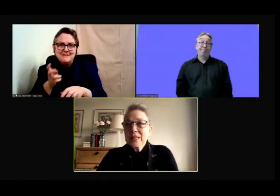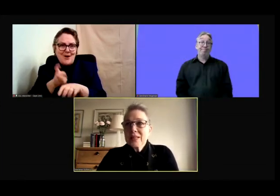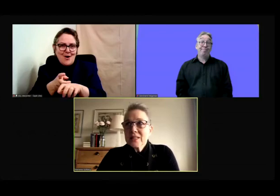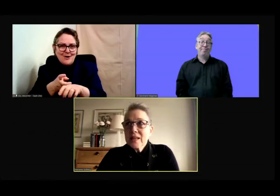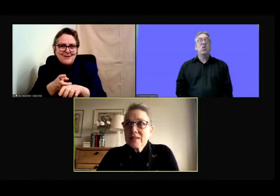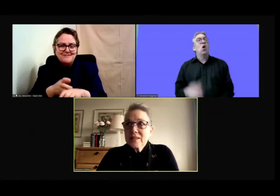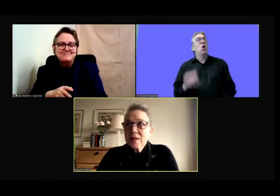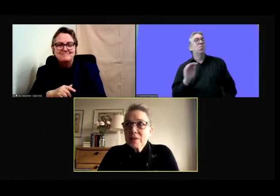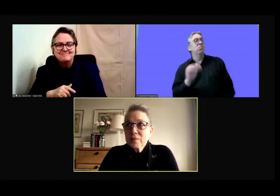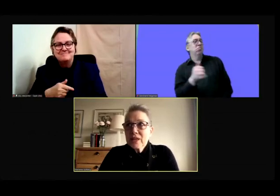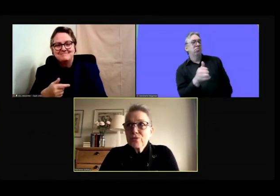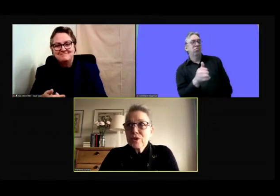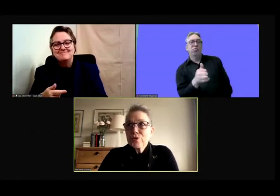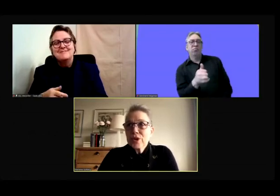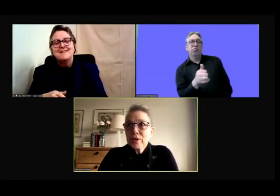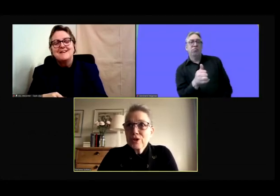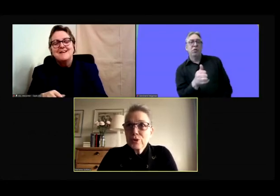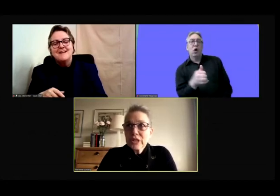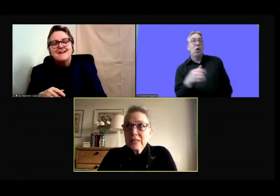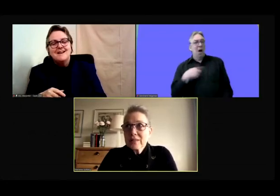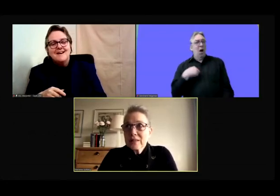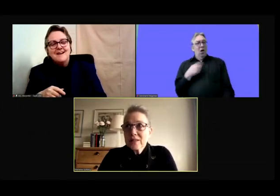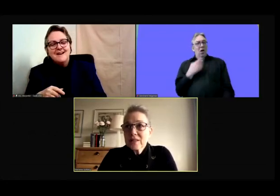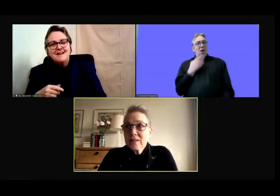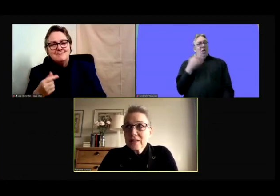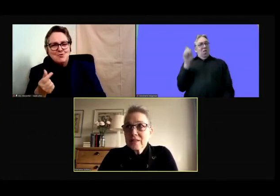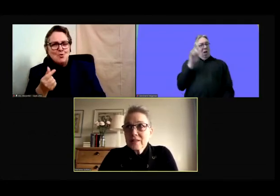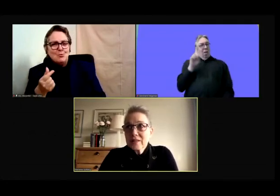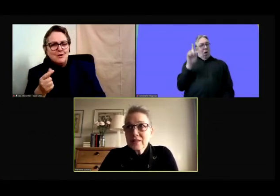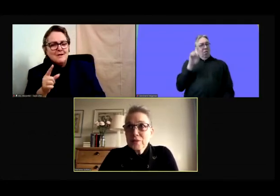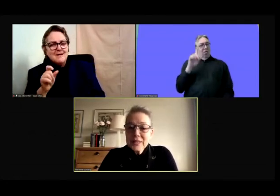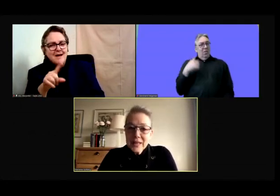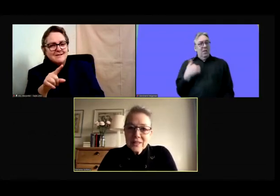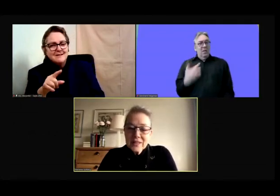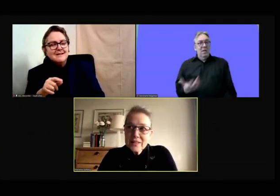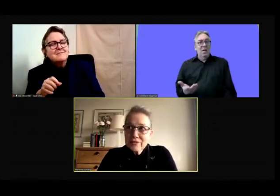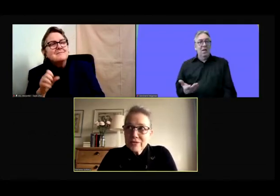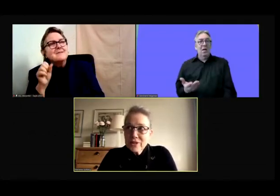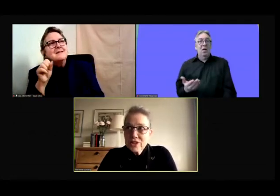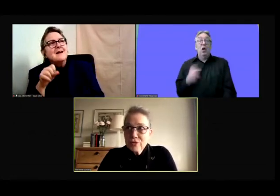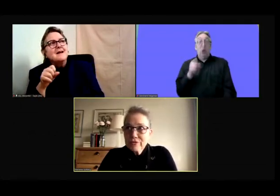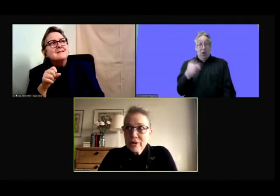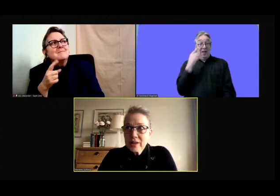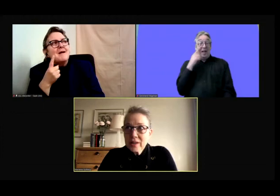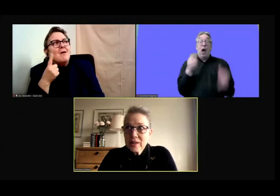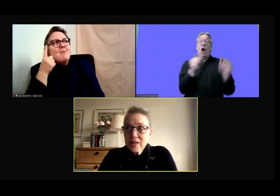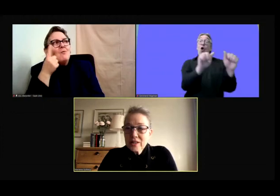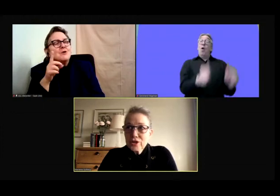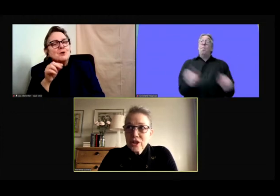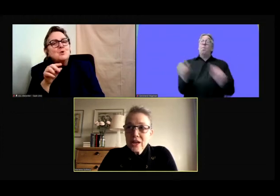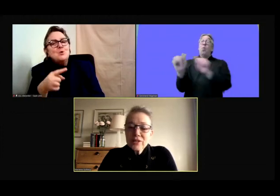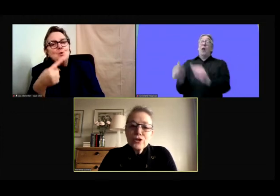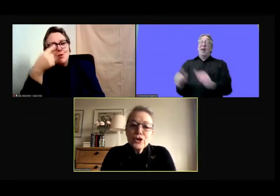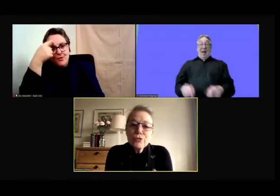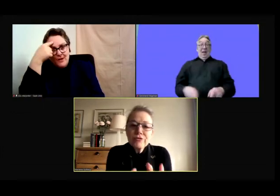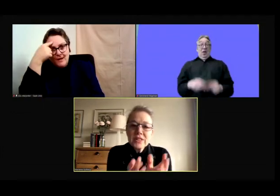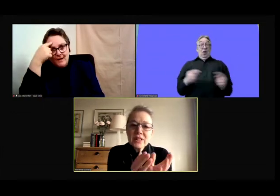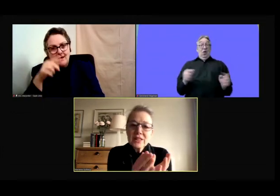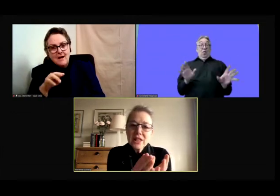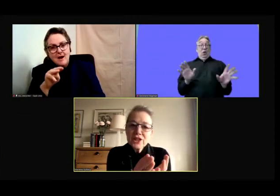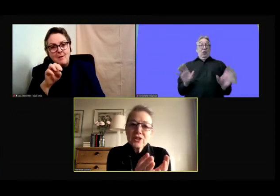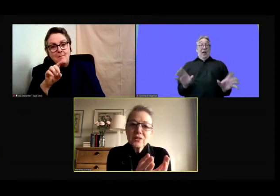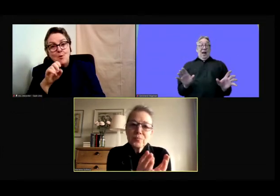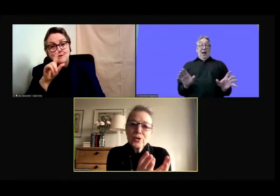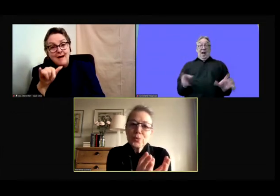But I mean, in a sense, I'm kind of wondering whether you think that the modality difference is offering either